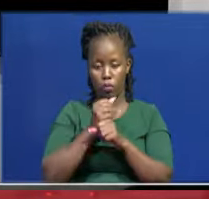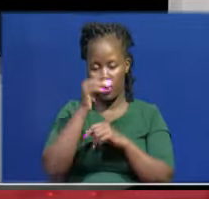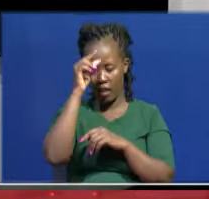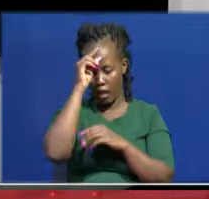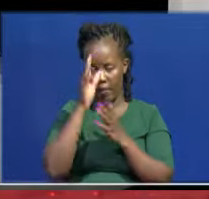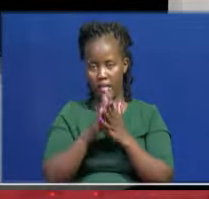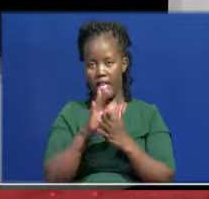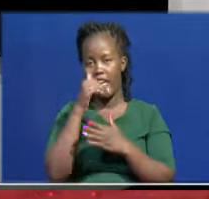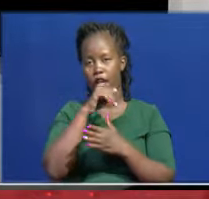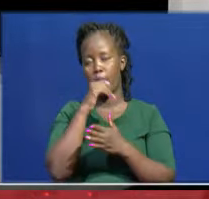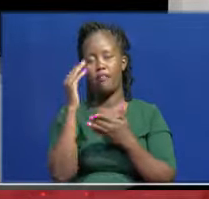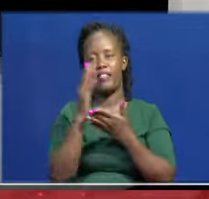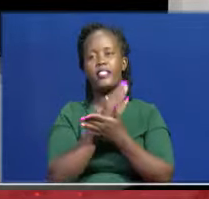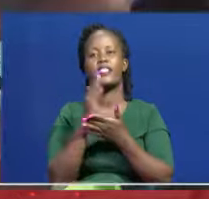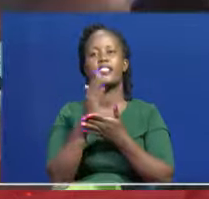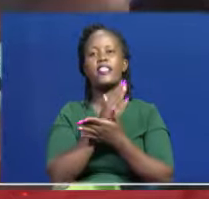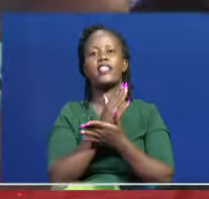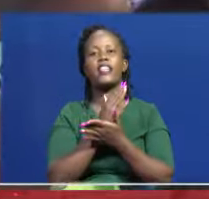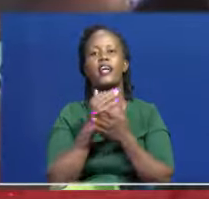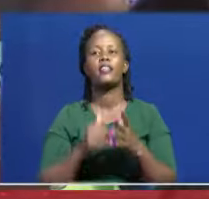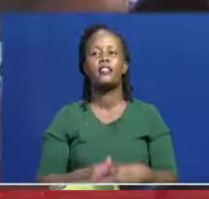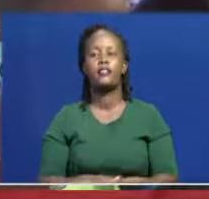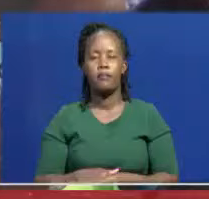our County News Roundup.